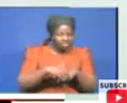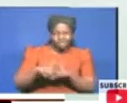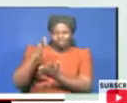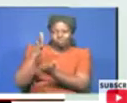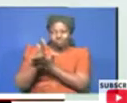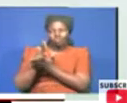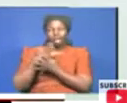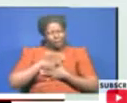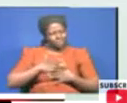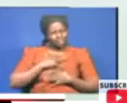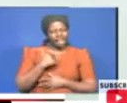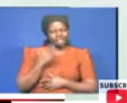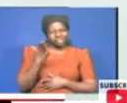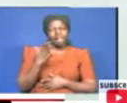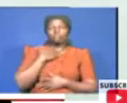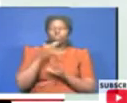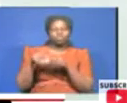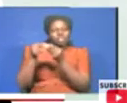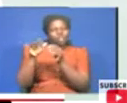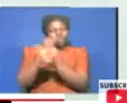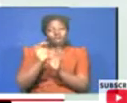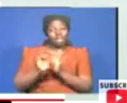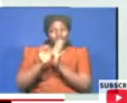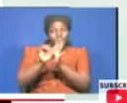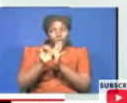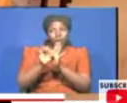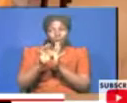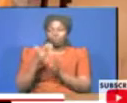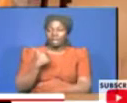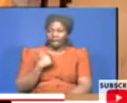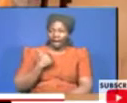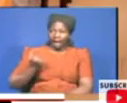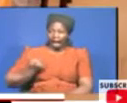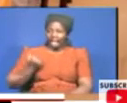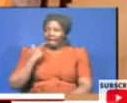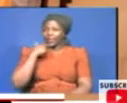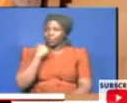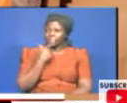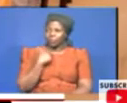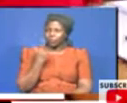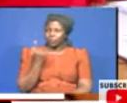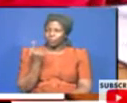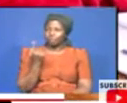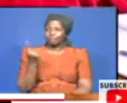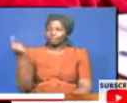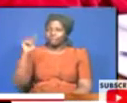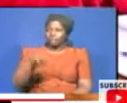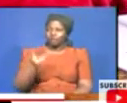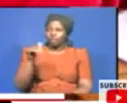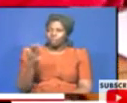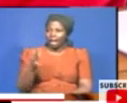I want to give a concrete example. Yeah. We had a girl who came out from the